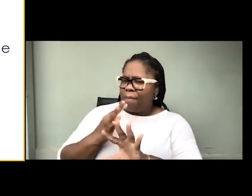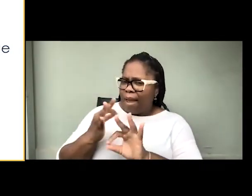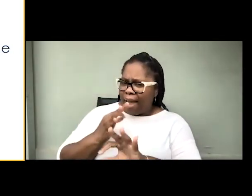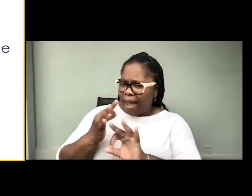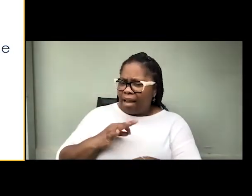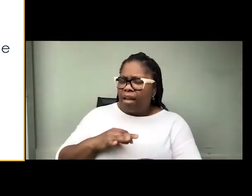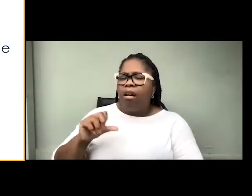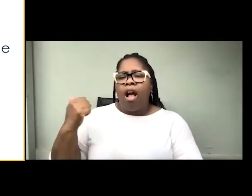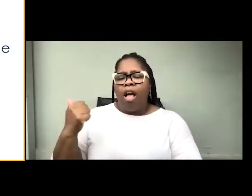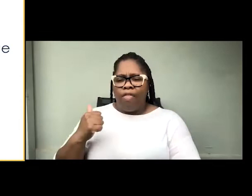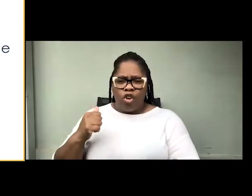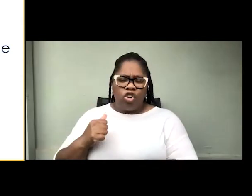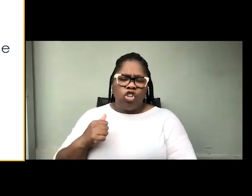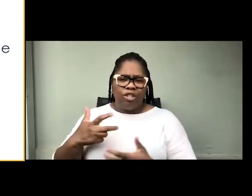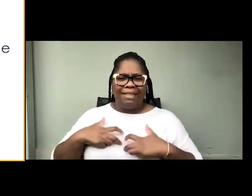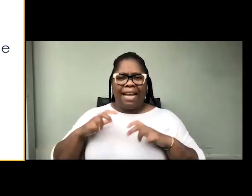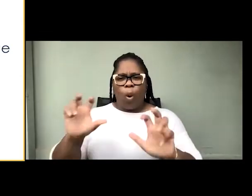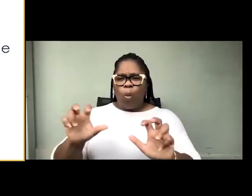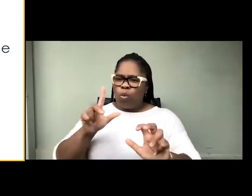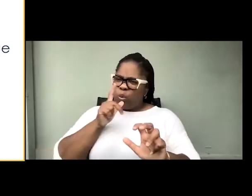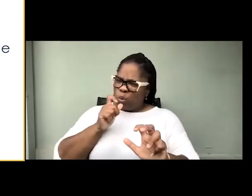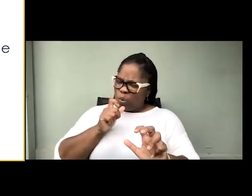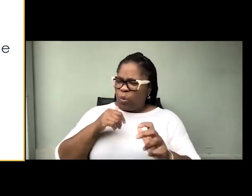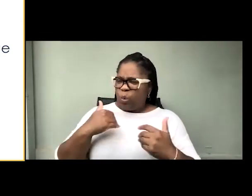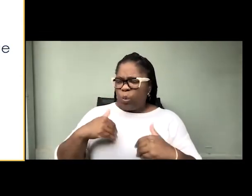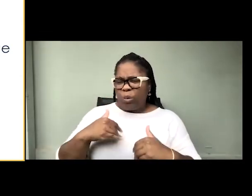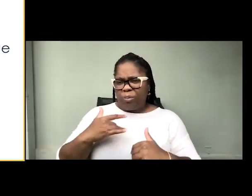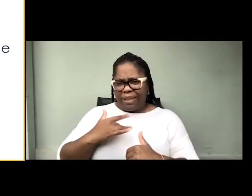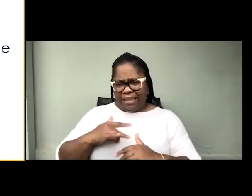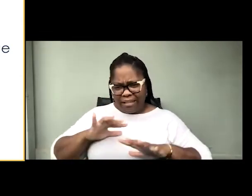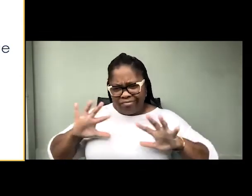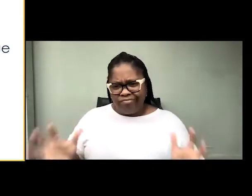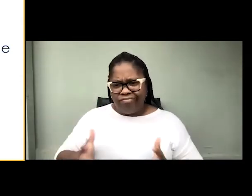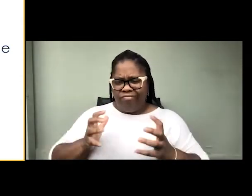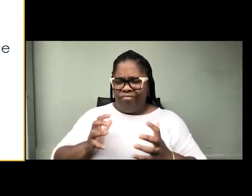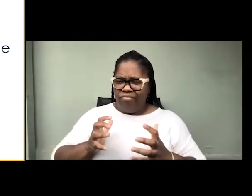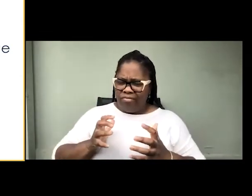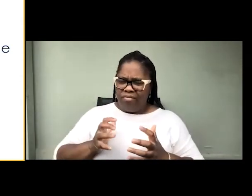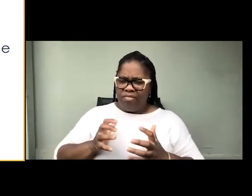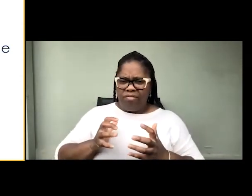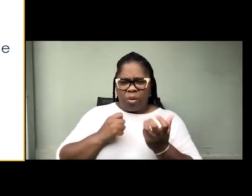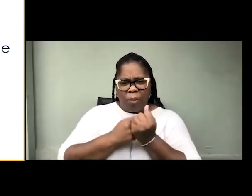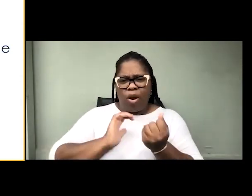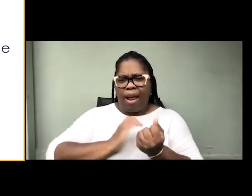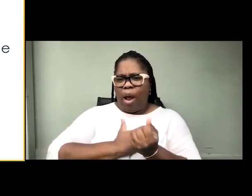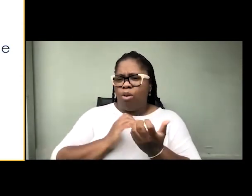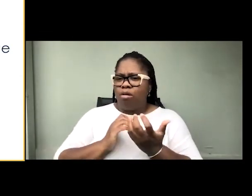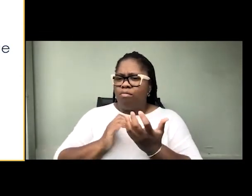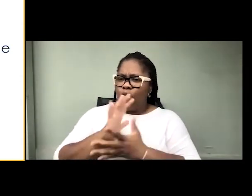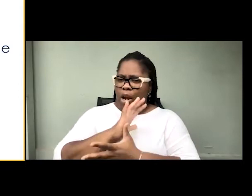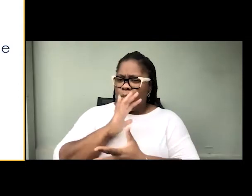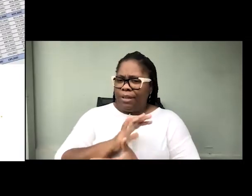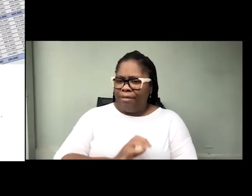continue to really drive forward the priorities that have been laid out in the master plan for aging.